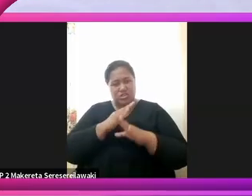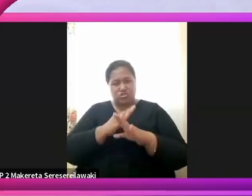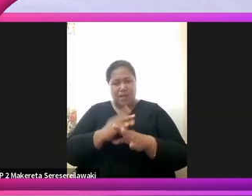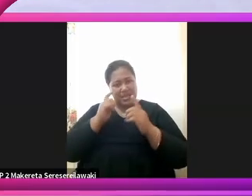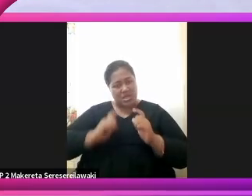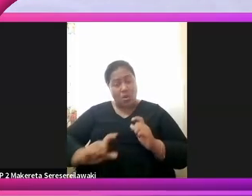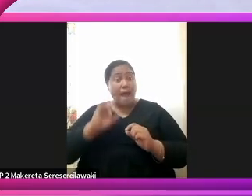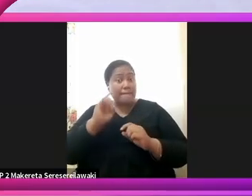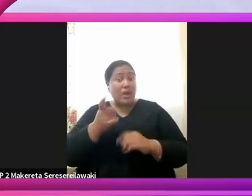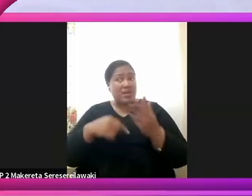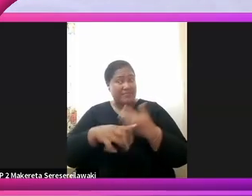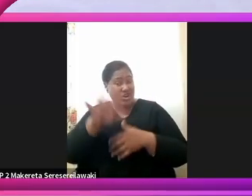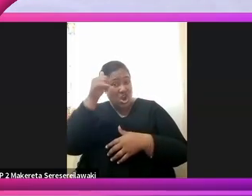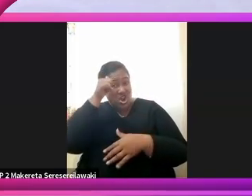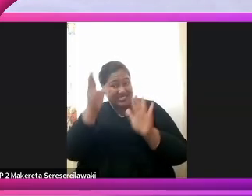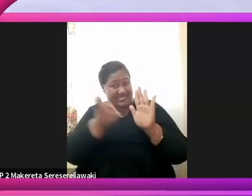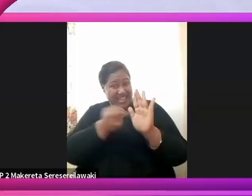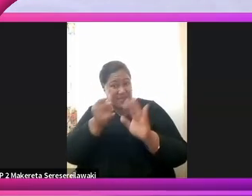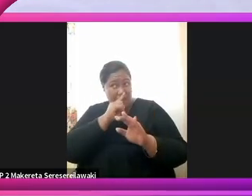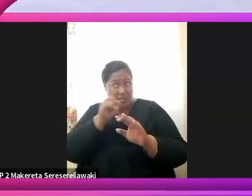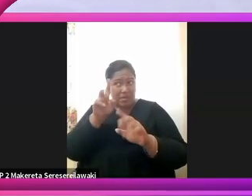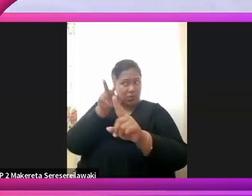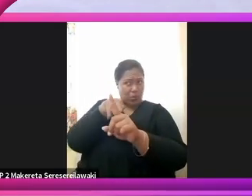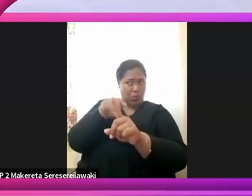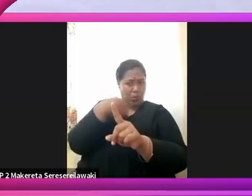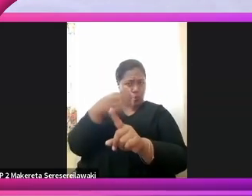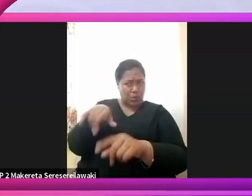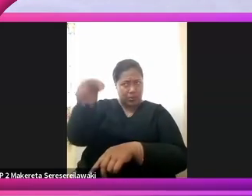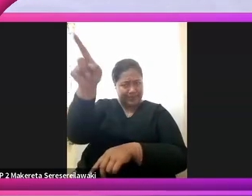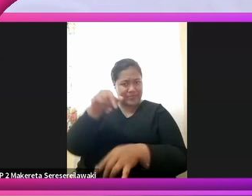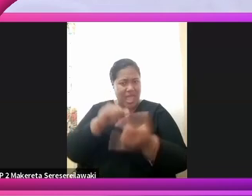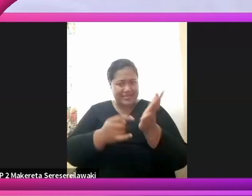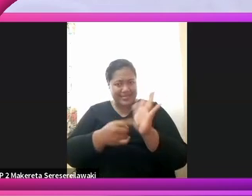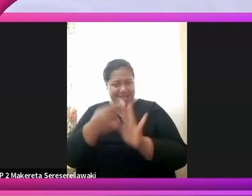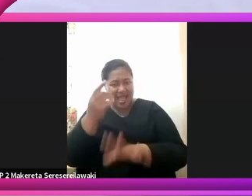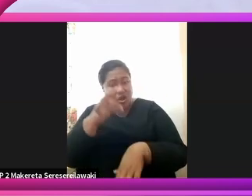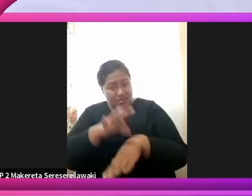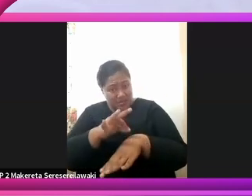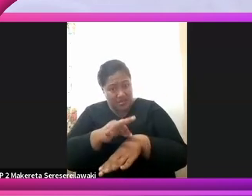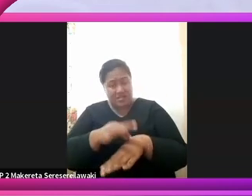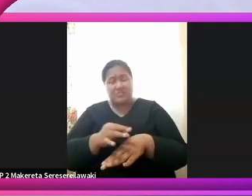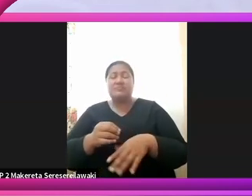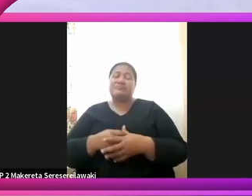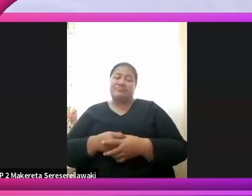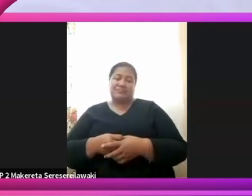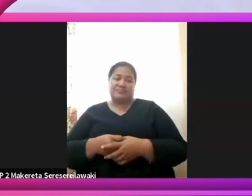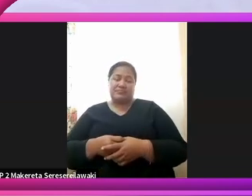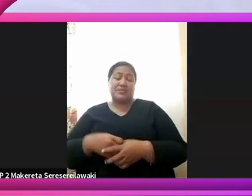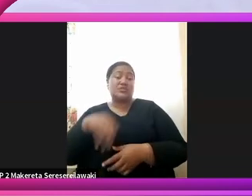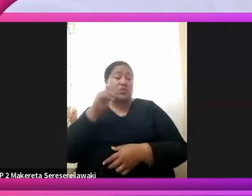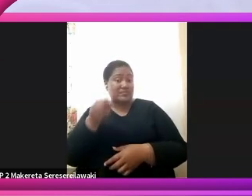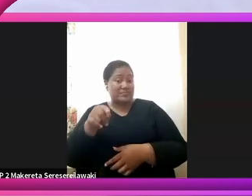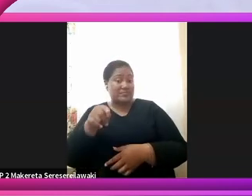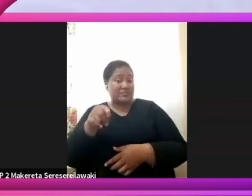knowledge and the stigma have been addressed to people who enter to the STI clinic or seek the STI treatment. This stigma is also, I'm